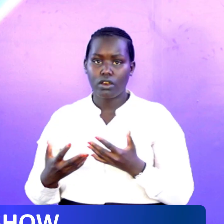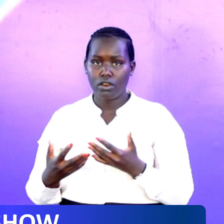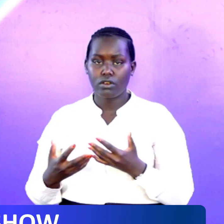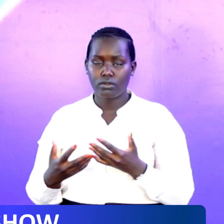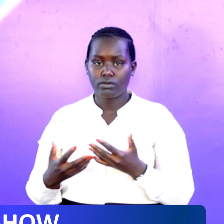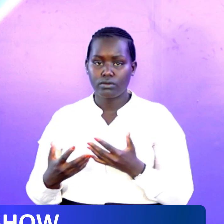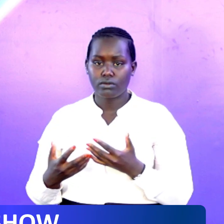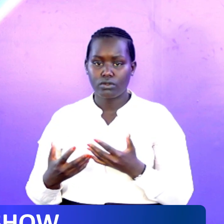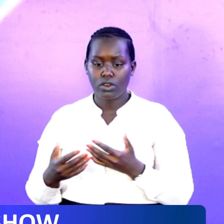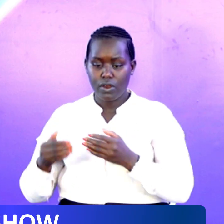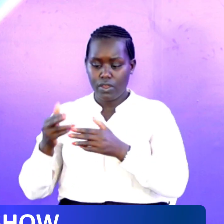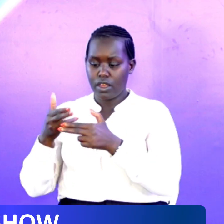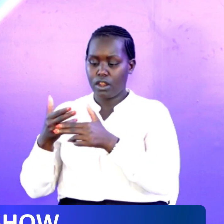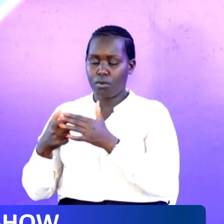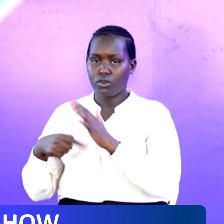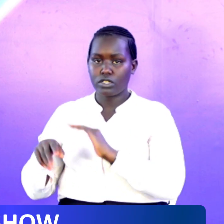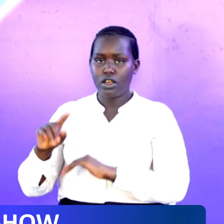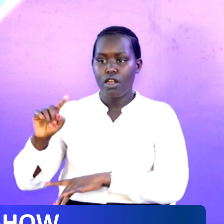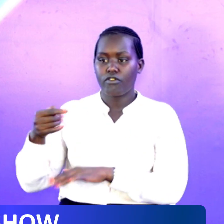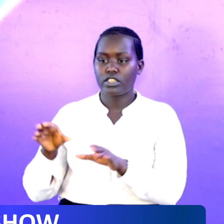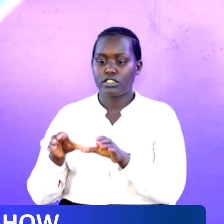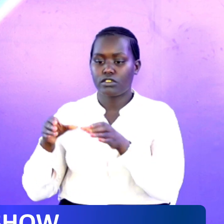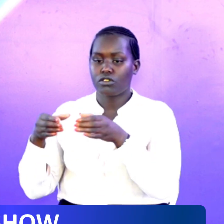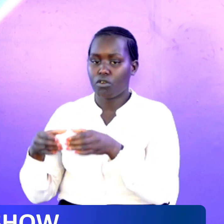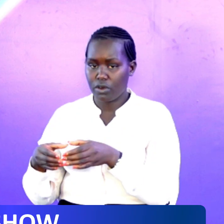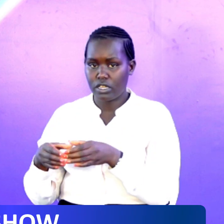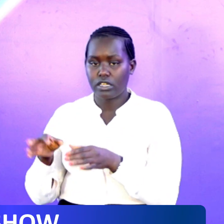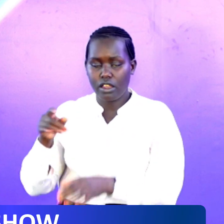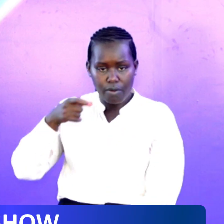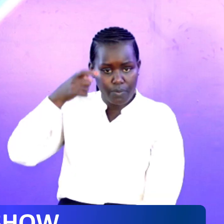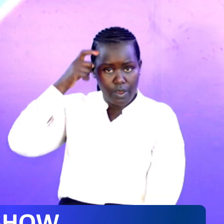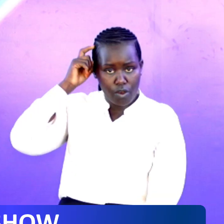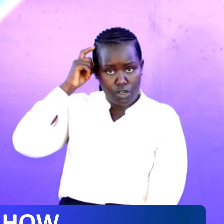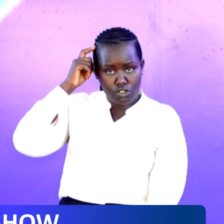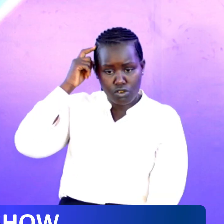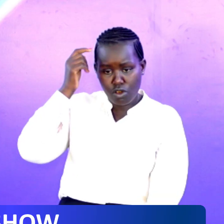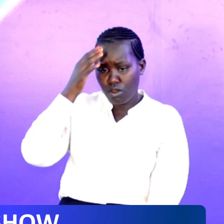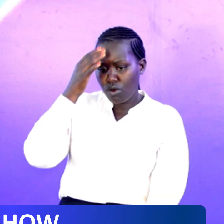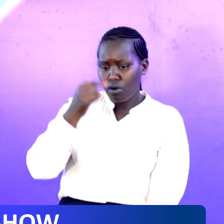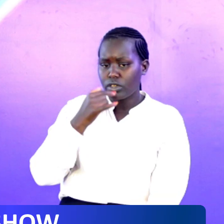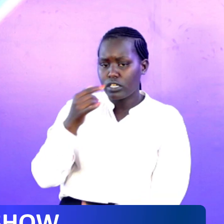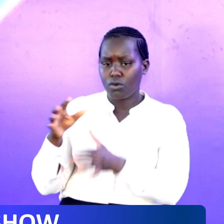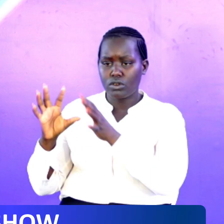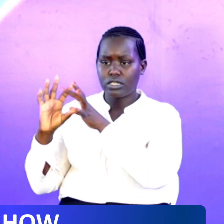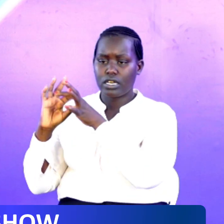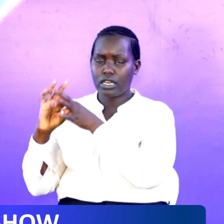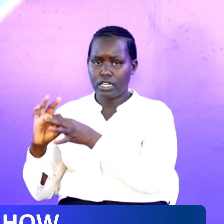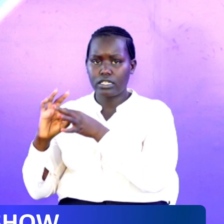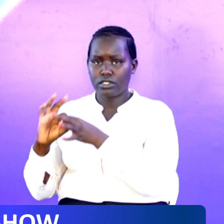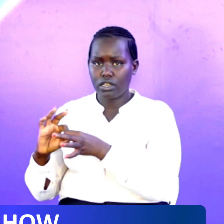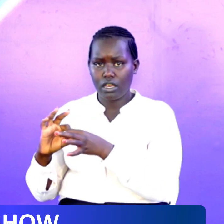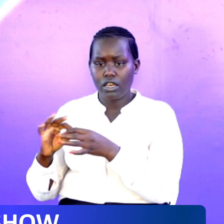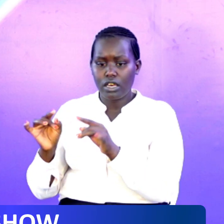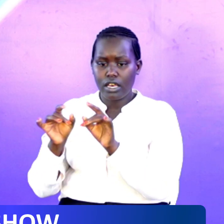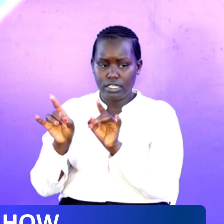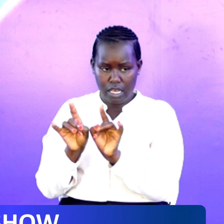Aborigines. They are called the first community. Yeah. They have been left very original. Do you know why Maasai culture is very strong? Even I'm putting on a Maasai